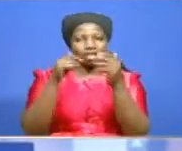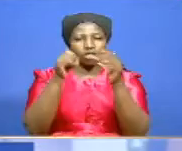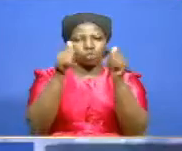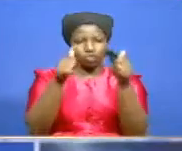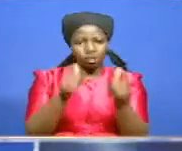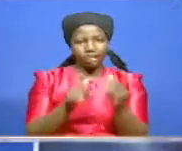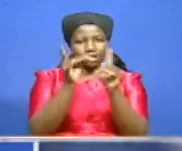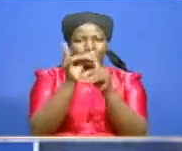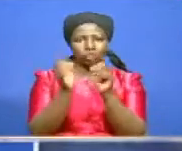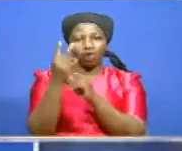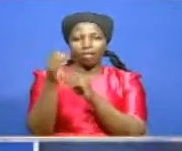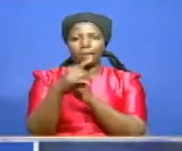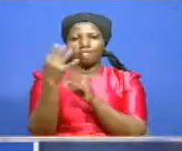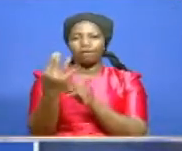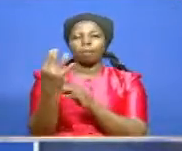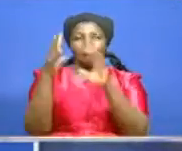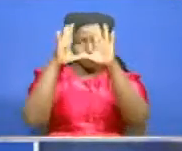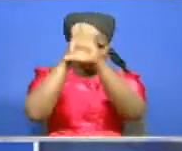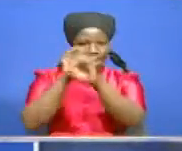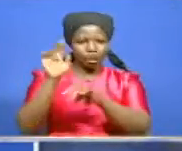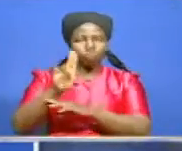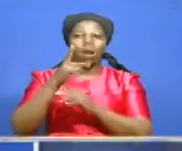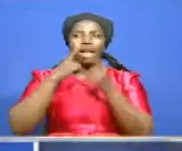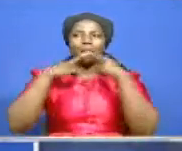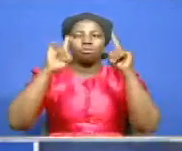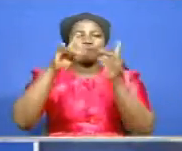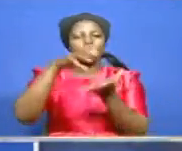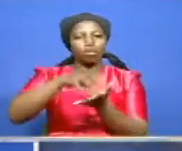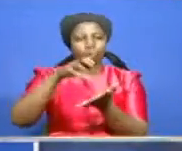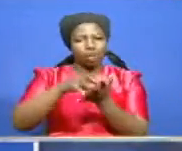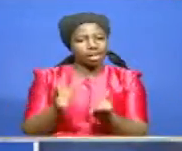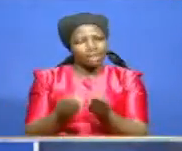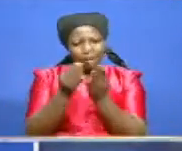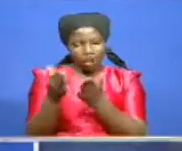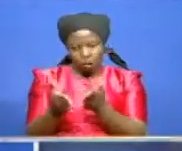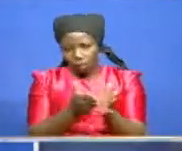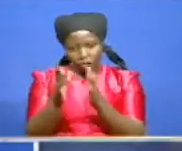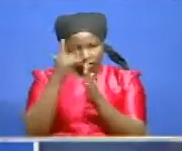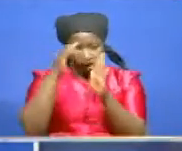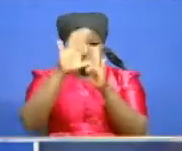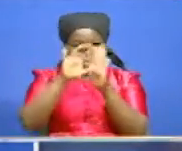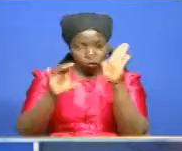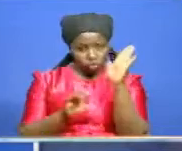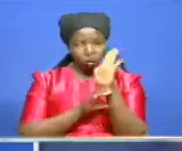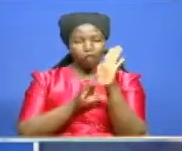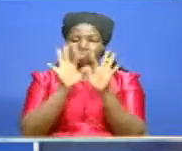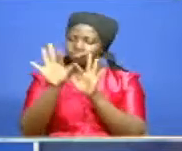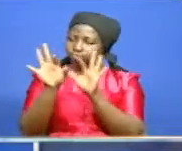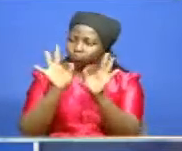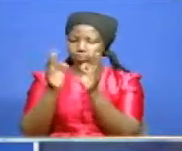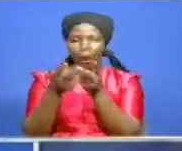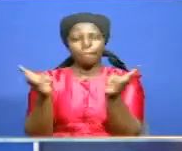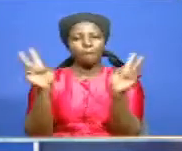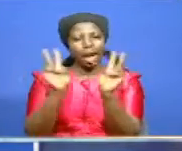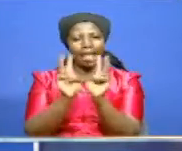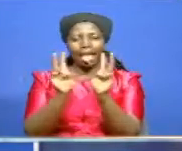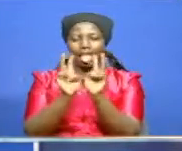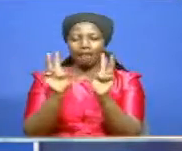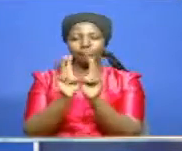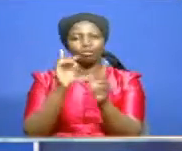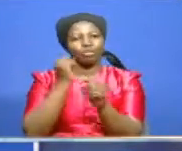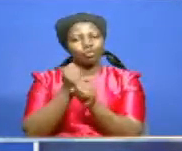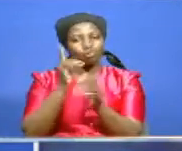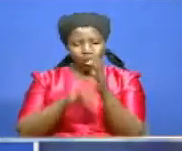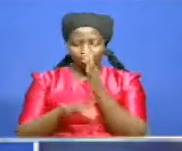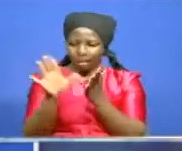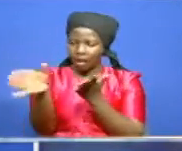President Uhuru Kenyatta announced the positions, paving the way for the constitution of the selection panel to oversee the hiring of